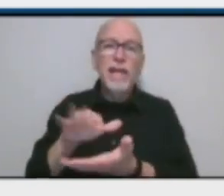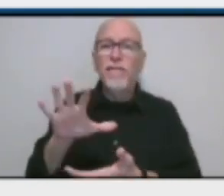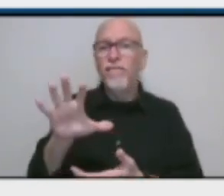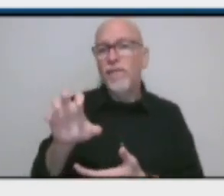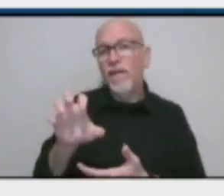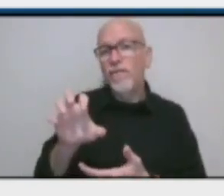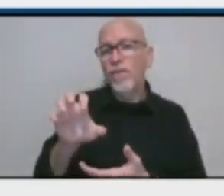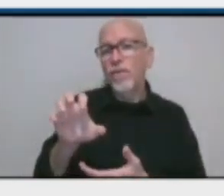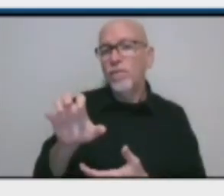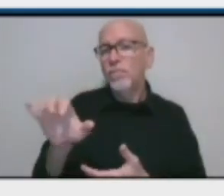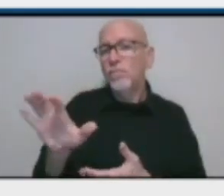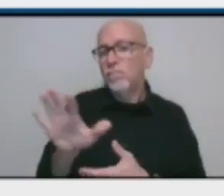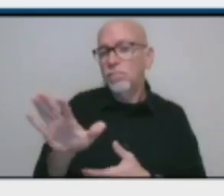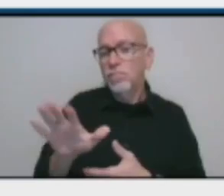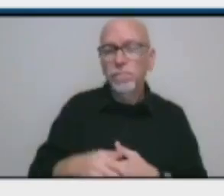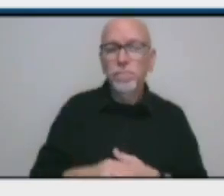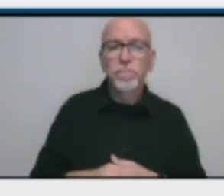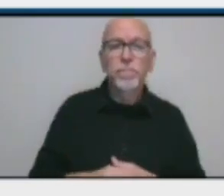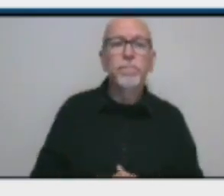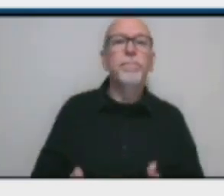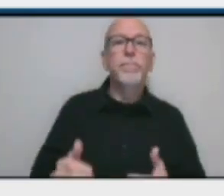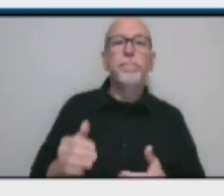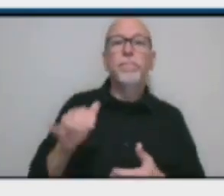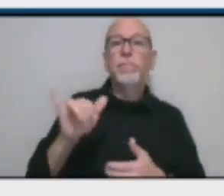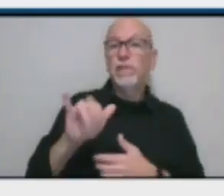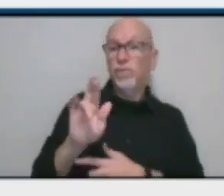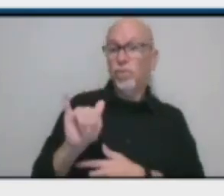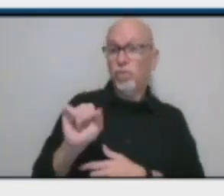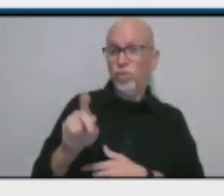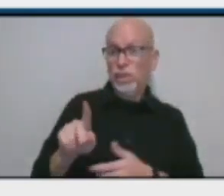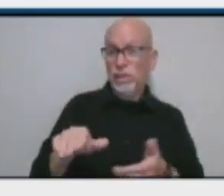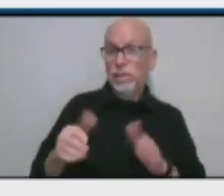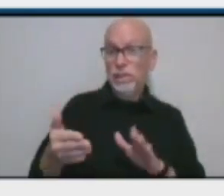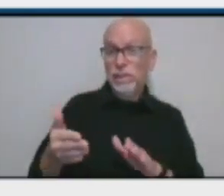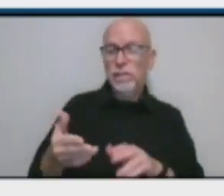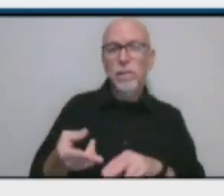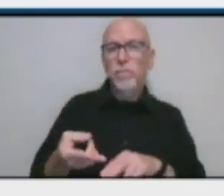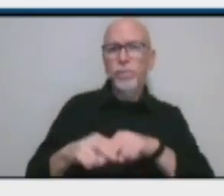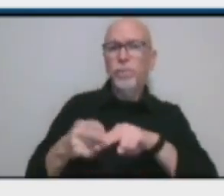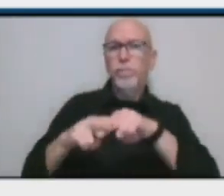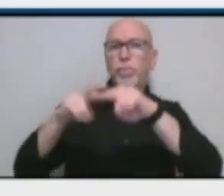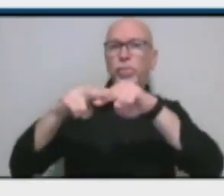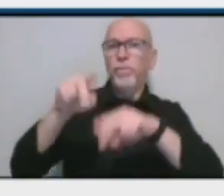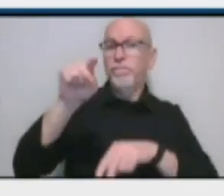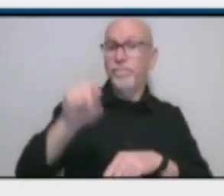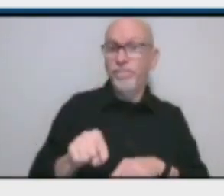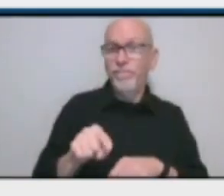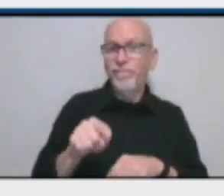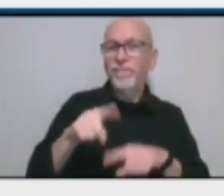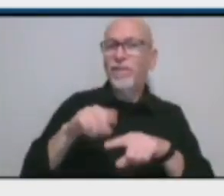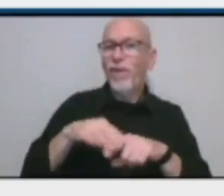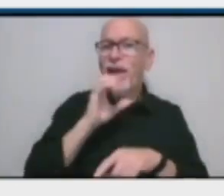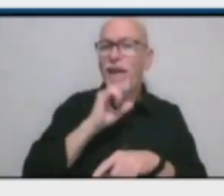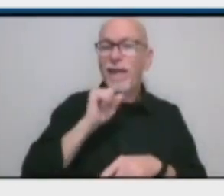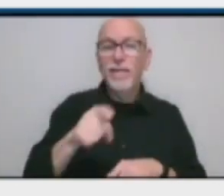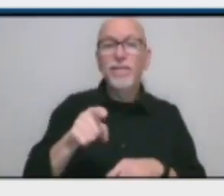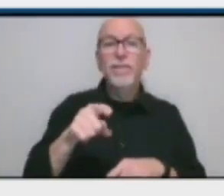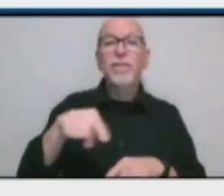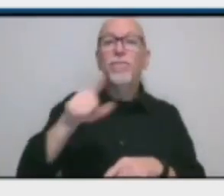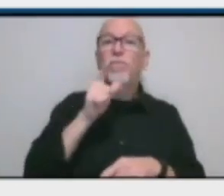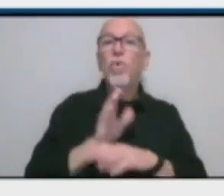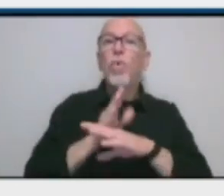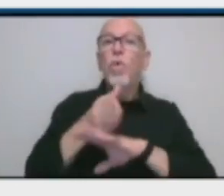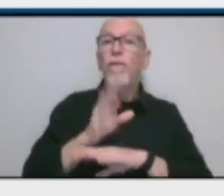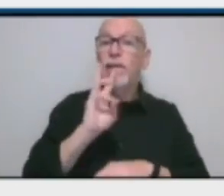19,500 infections. This risk of death rapidly increases across the age groups, such that among those over